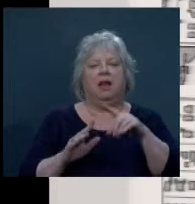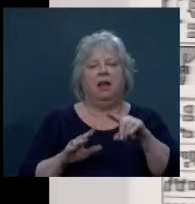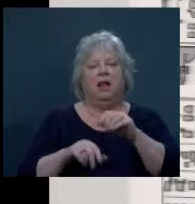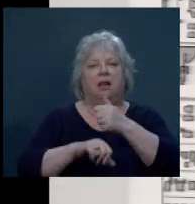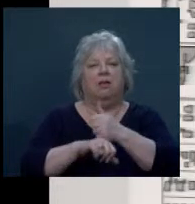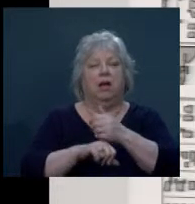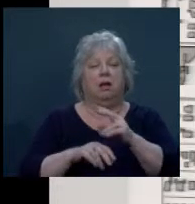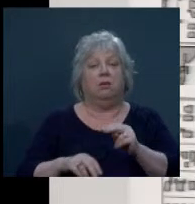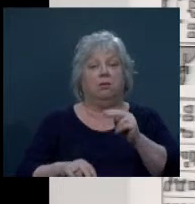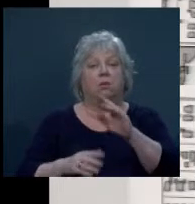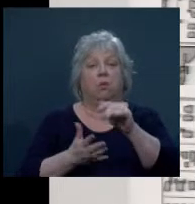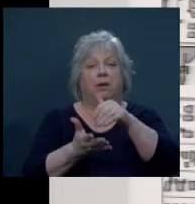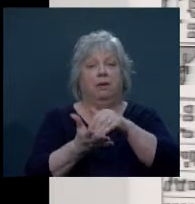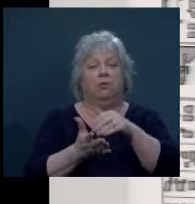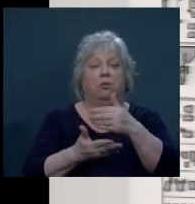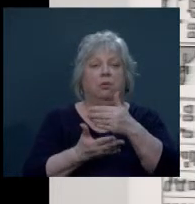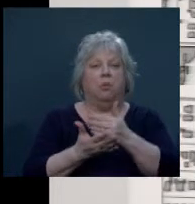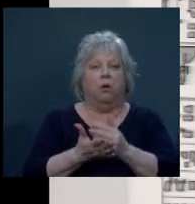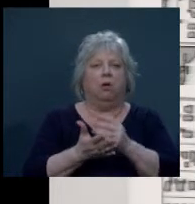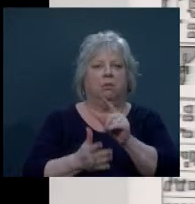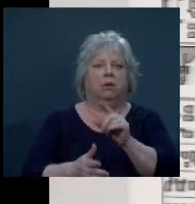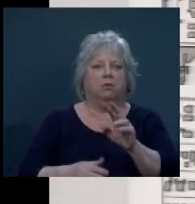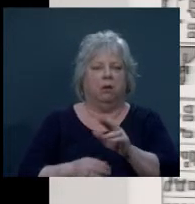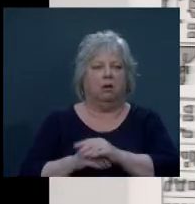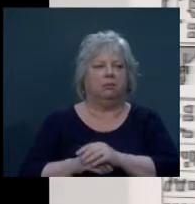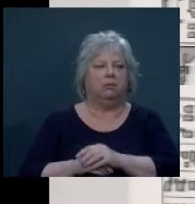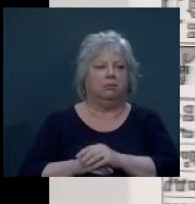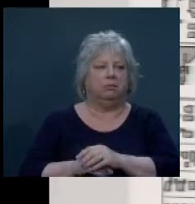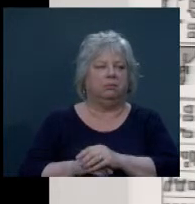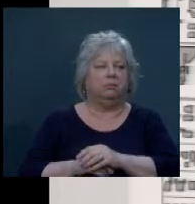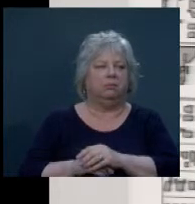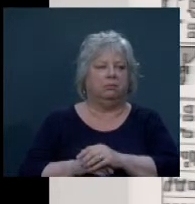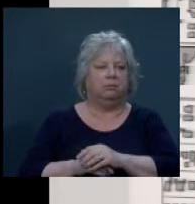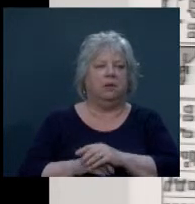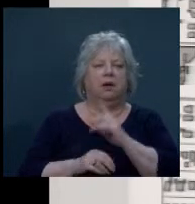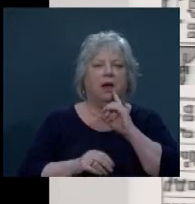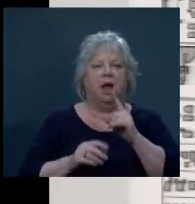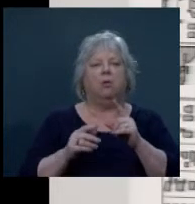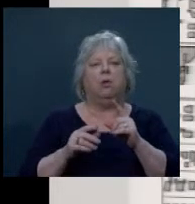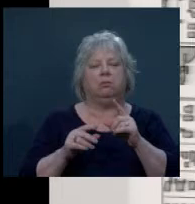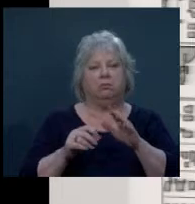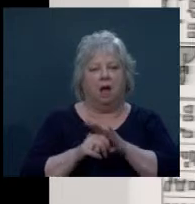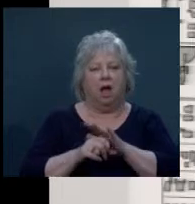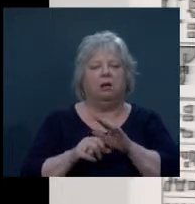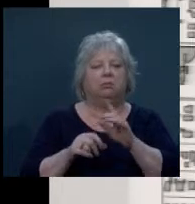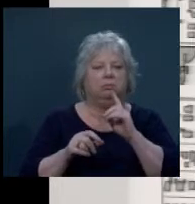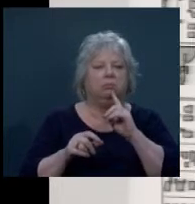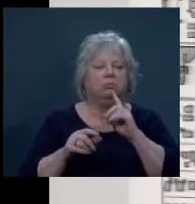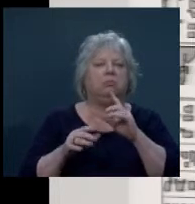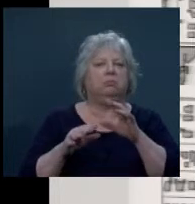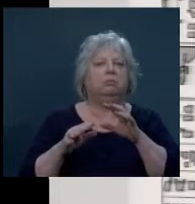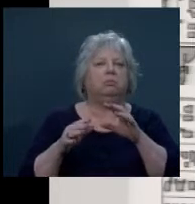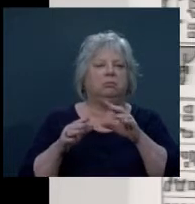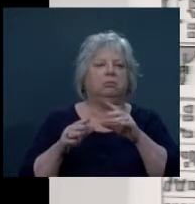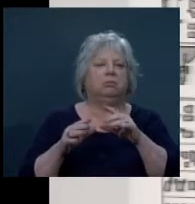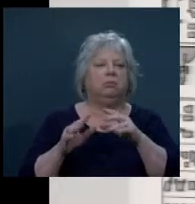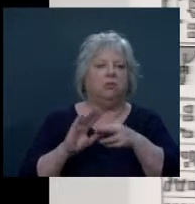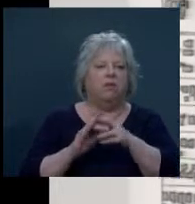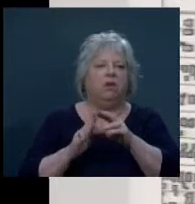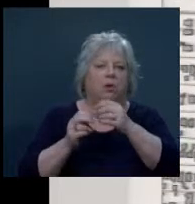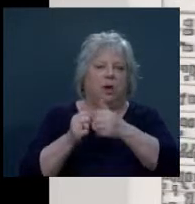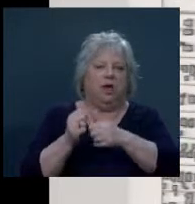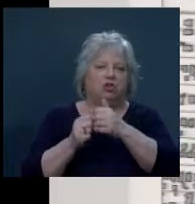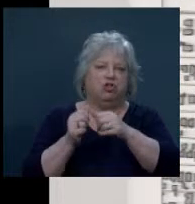central part of Little Rock. I'm going to go over these changes quickly, I hope, and